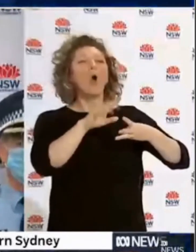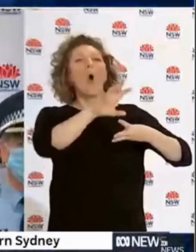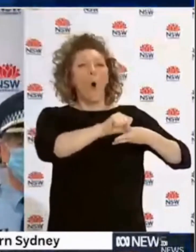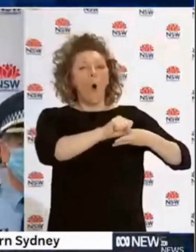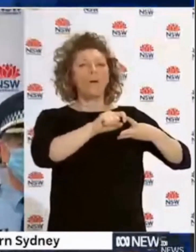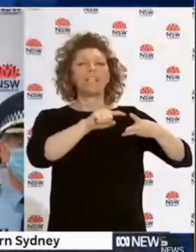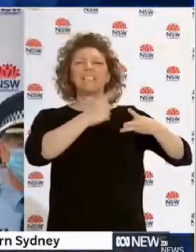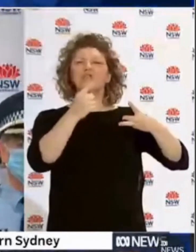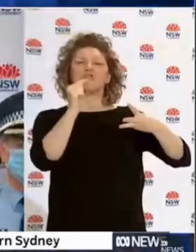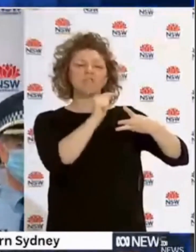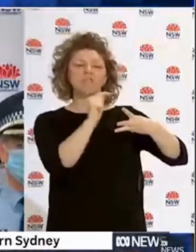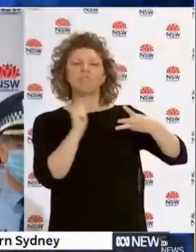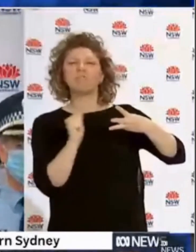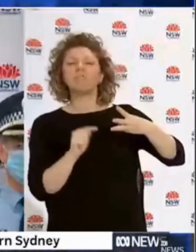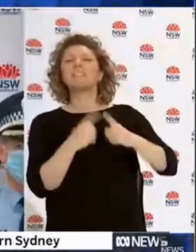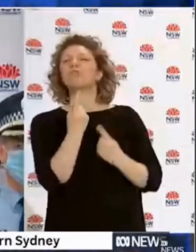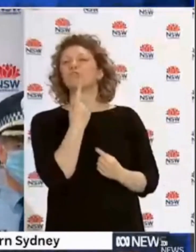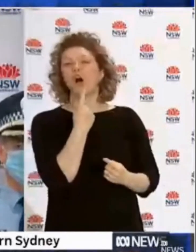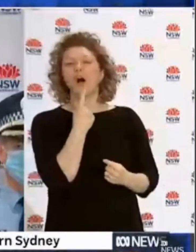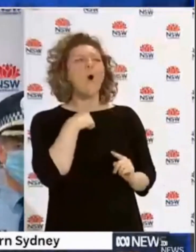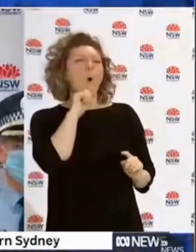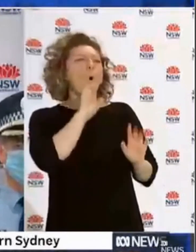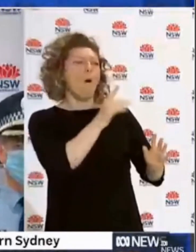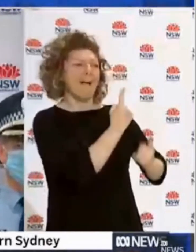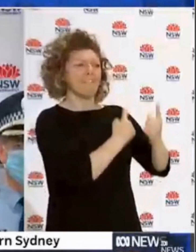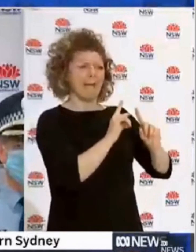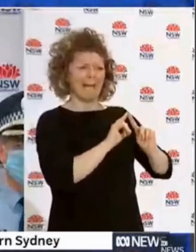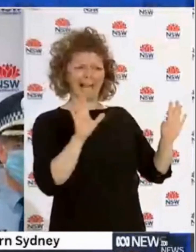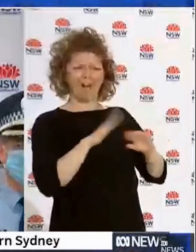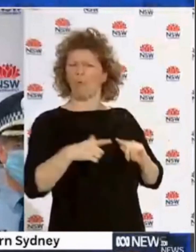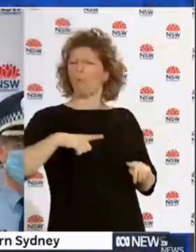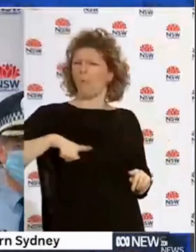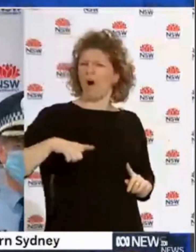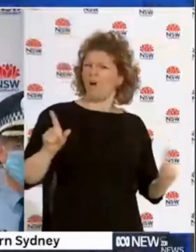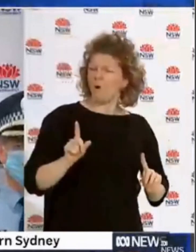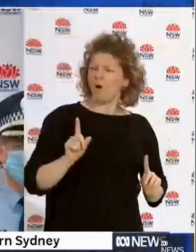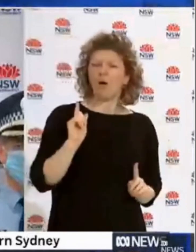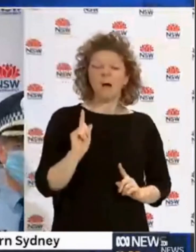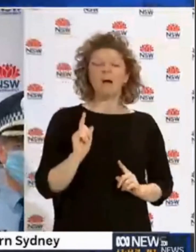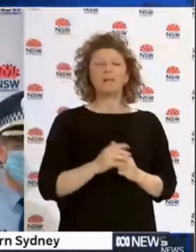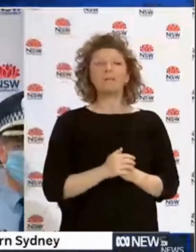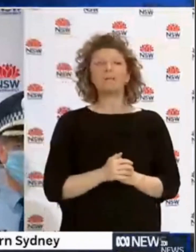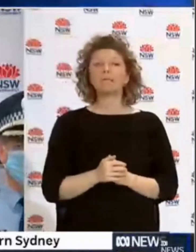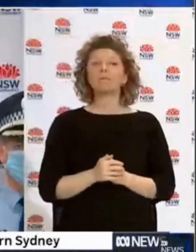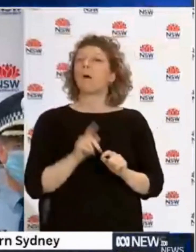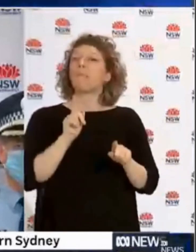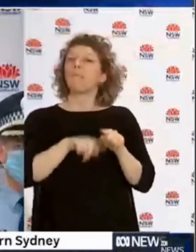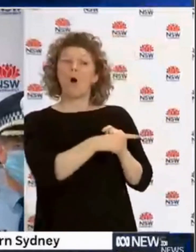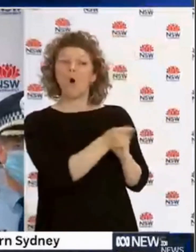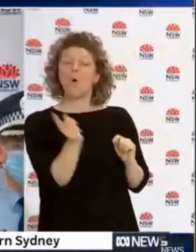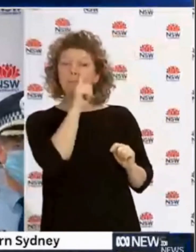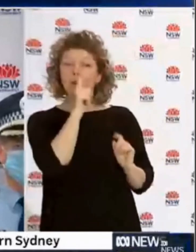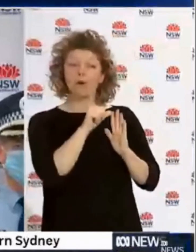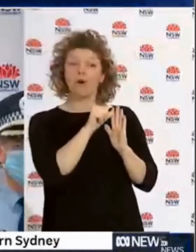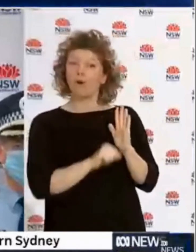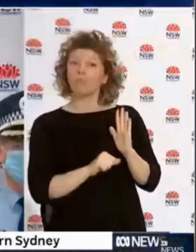yesterday, which surprised me a little bit, and I've asked Health to clarify that today, is that the good news is that quite a number of those cases will still